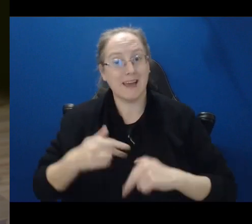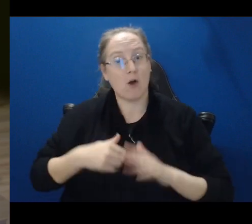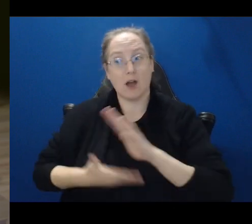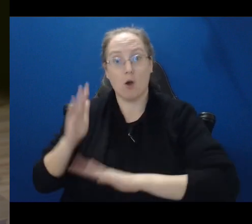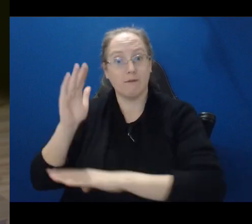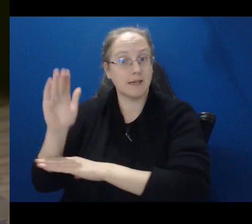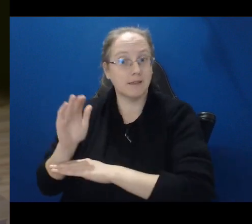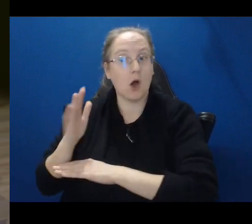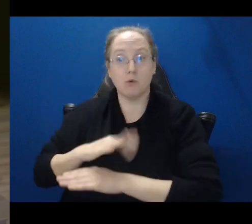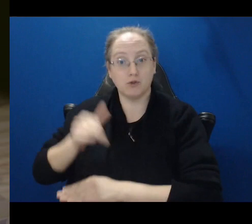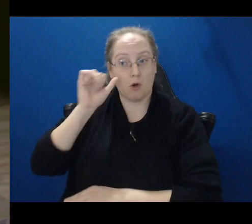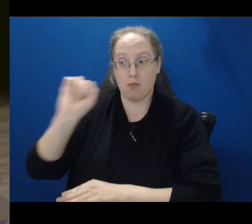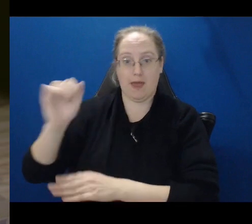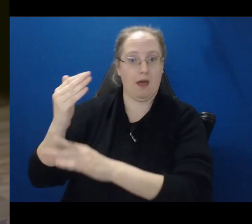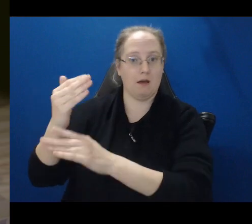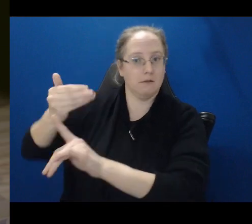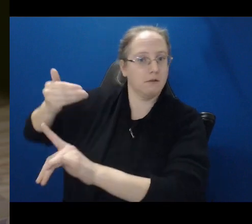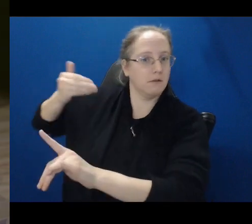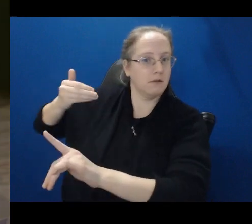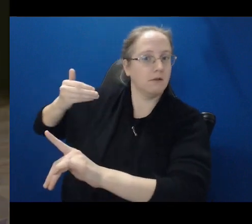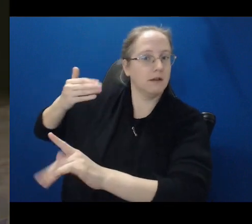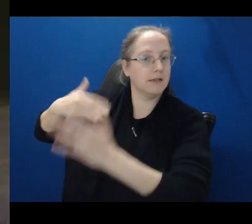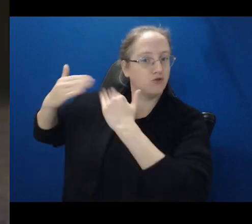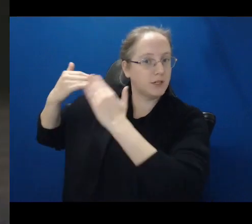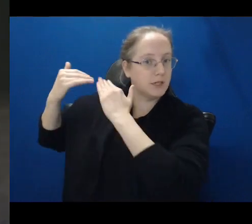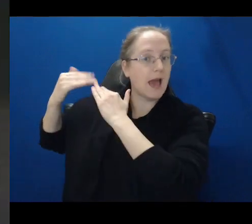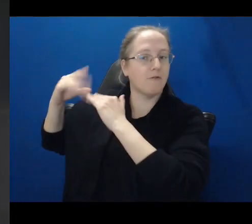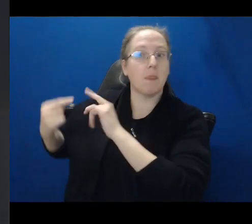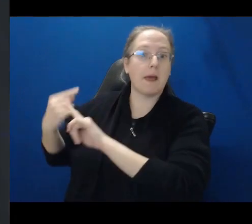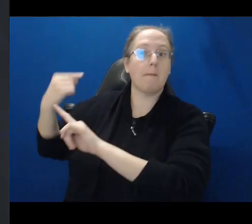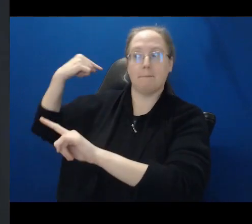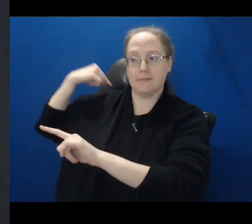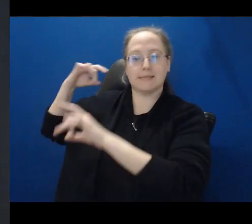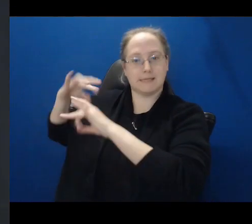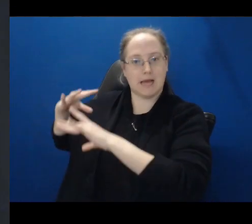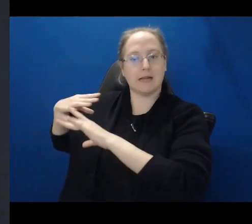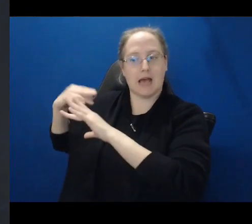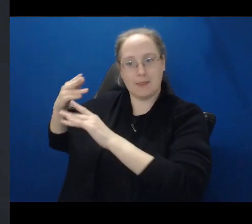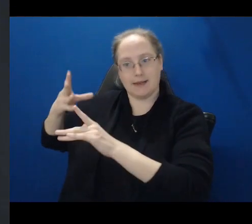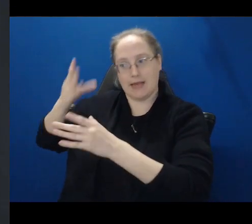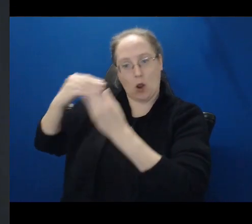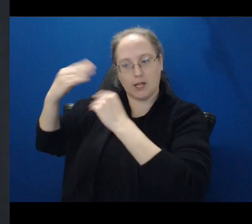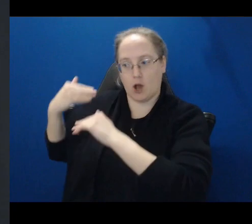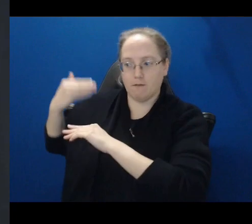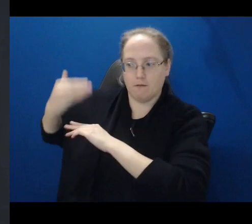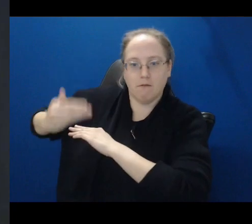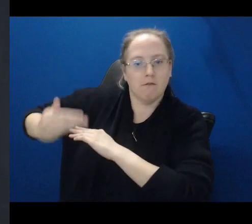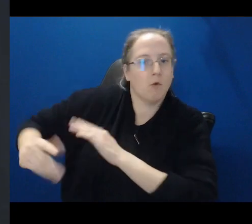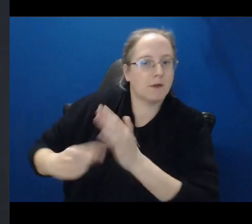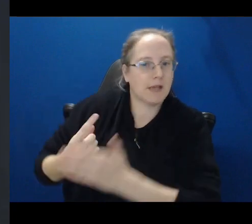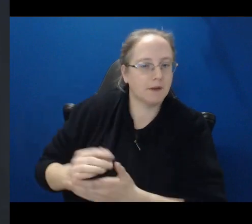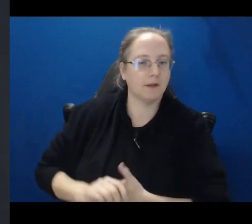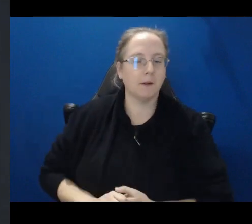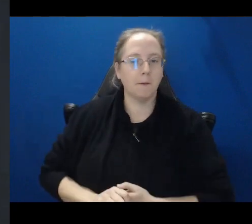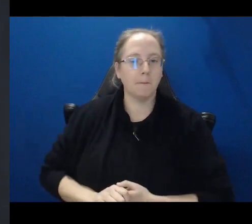earliest history first and then build up from there. And to me, that's the way to make sense of yourself. And